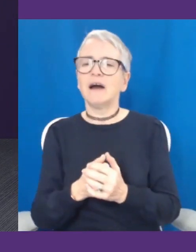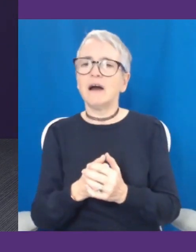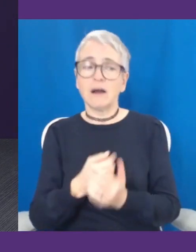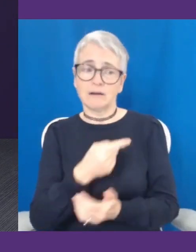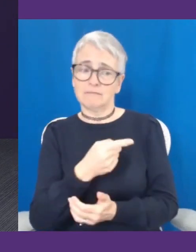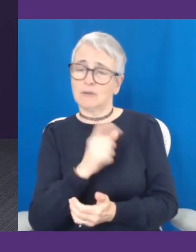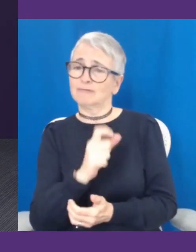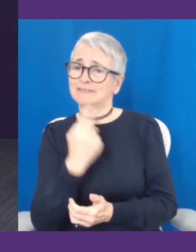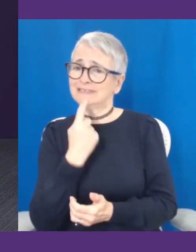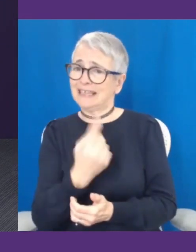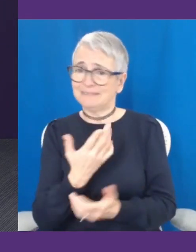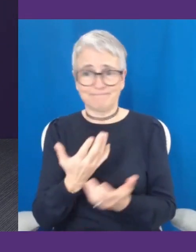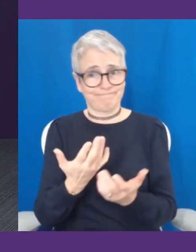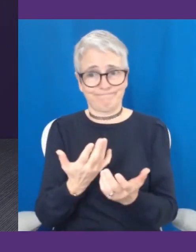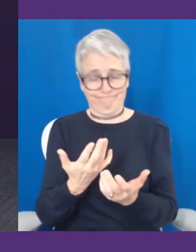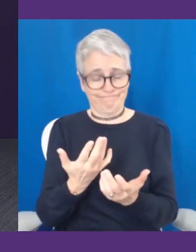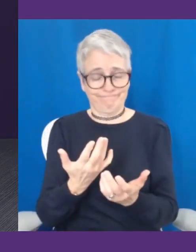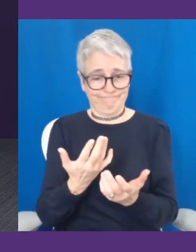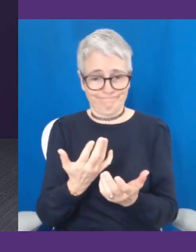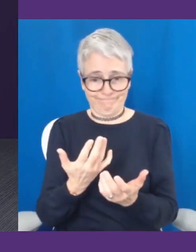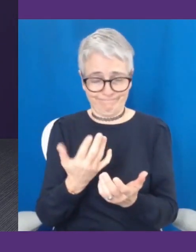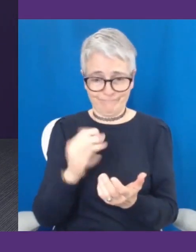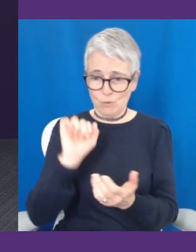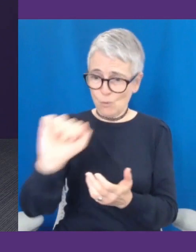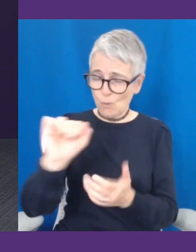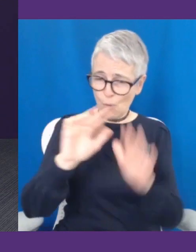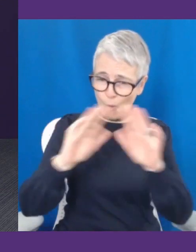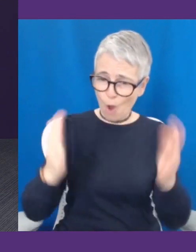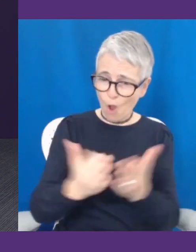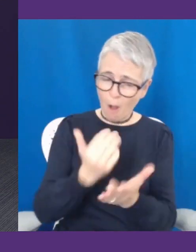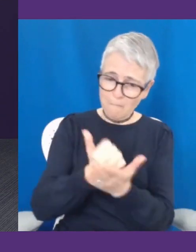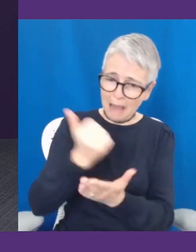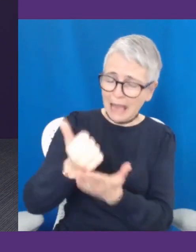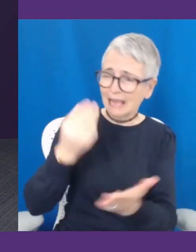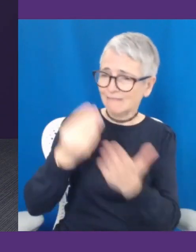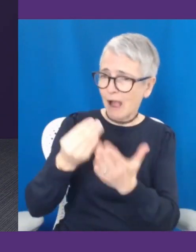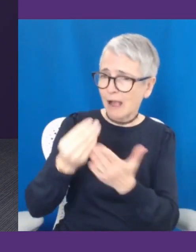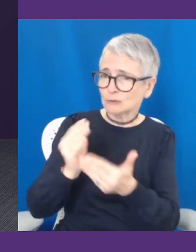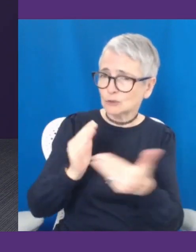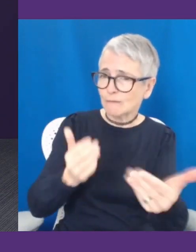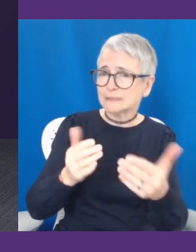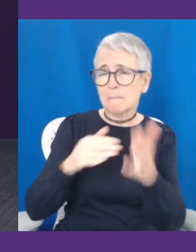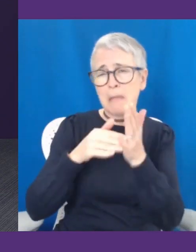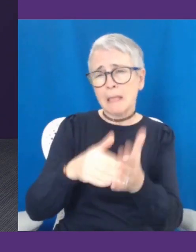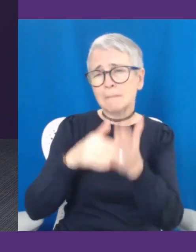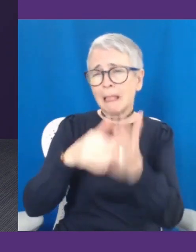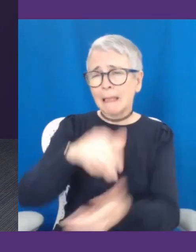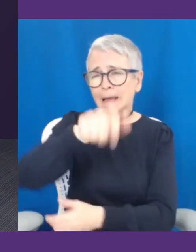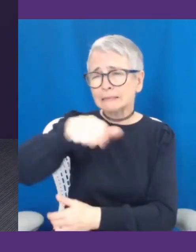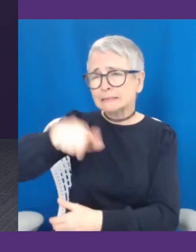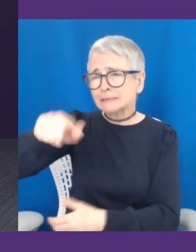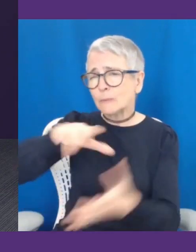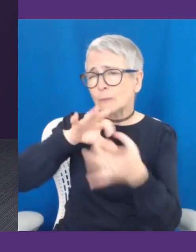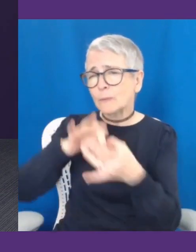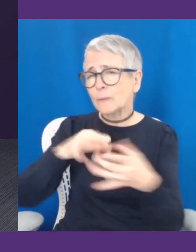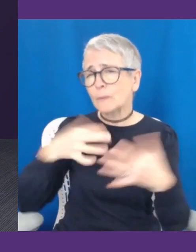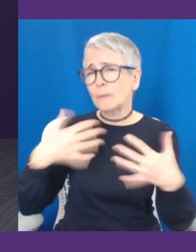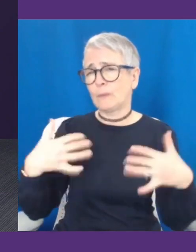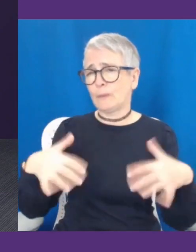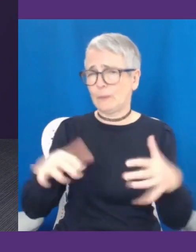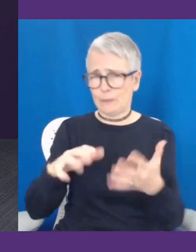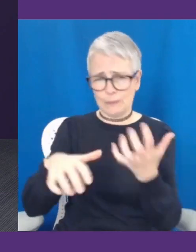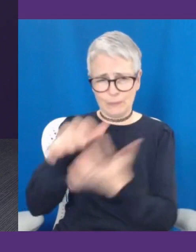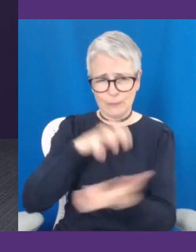complicated world, and your world in banking and finance and all the services you're doing, millions of customers, it's a hugely complicated business to be